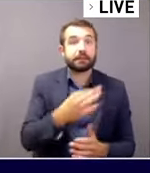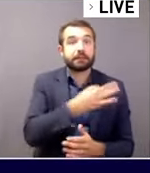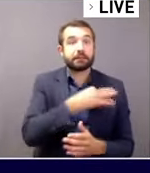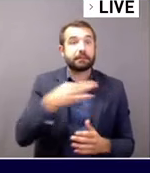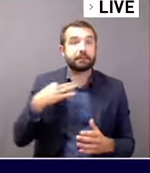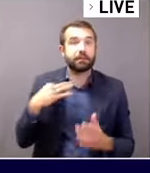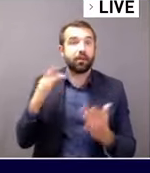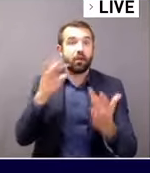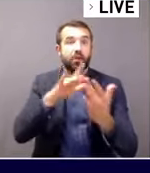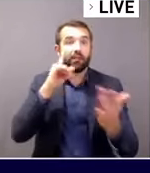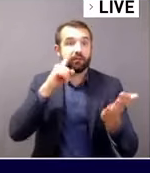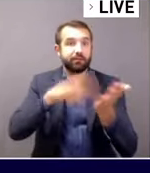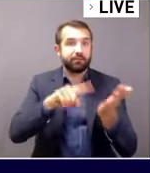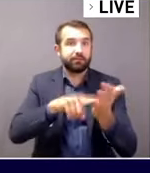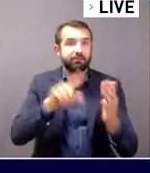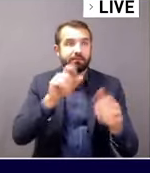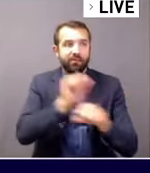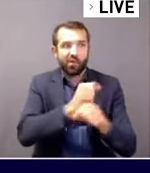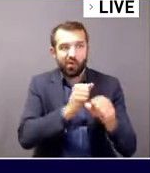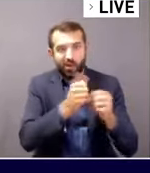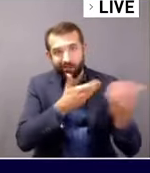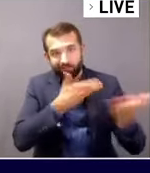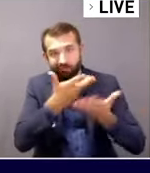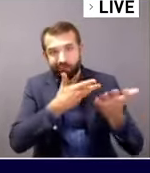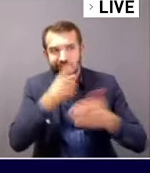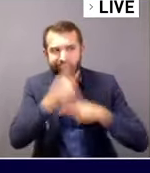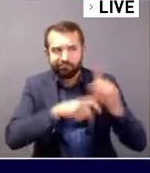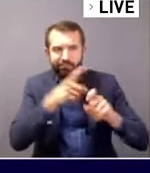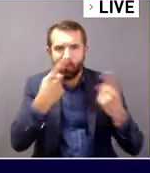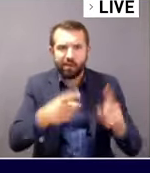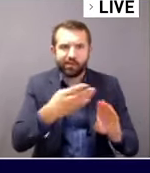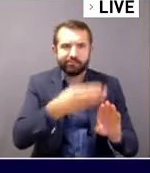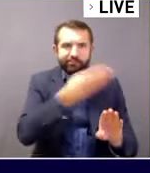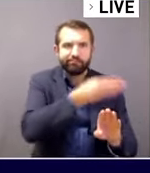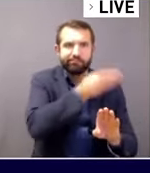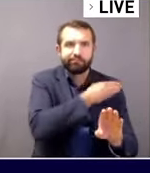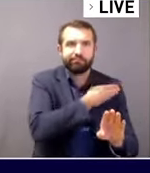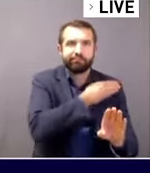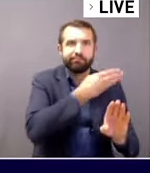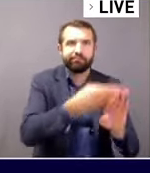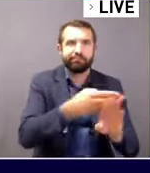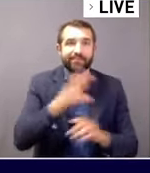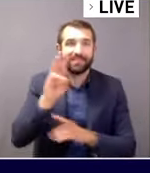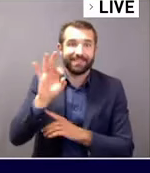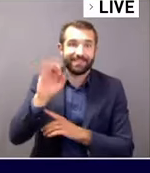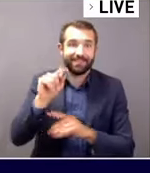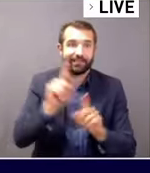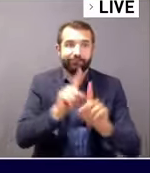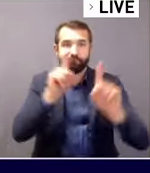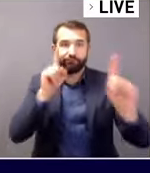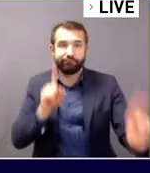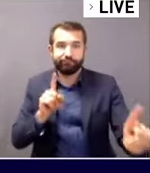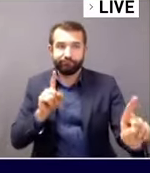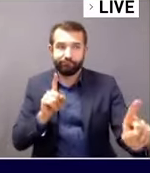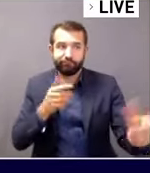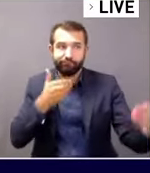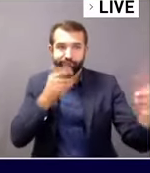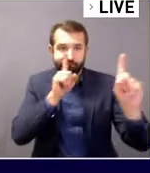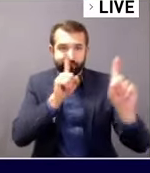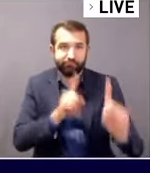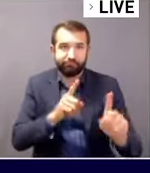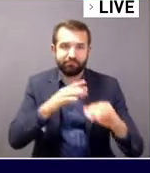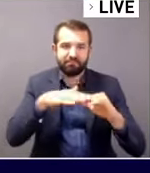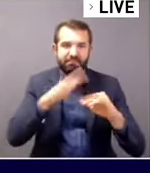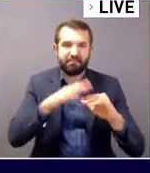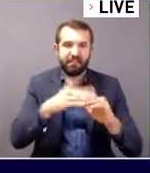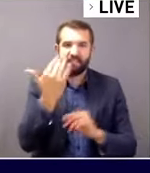identify your close contacts. Anyone who was in 6 feet of you for at least 15 minutes in the days leading up to